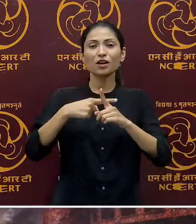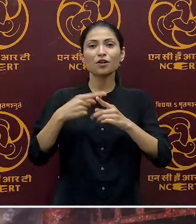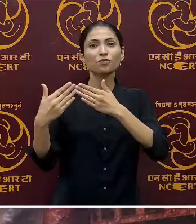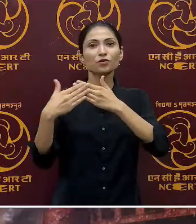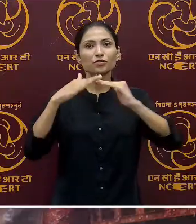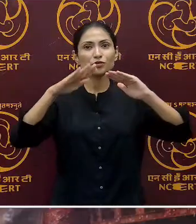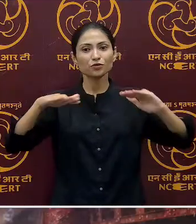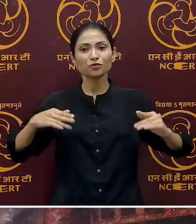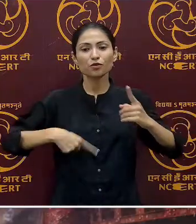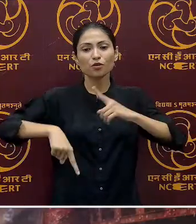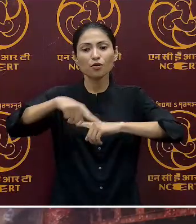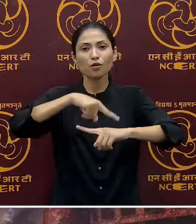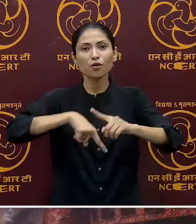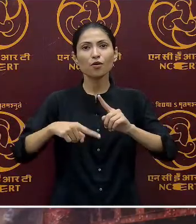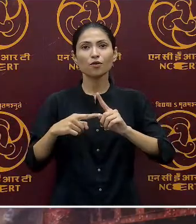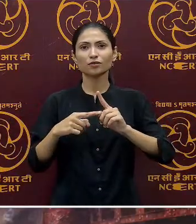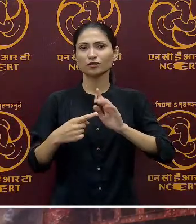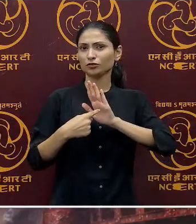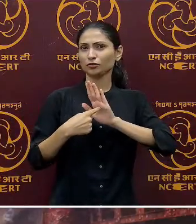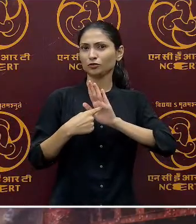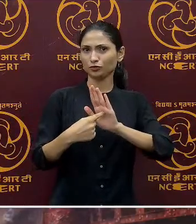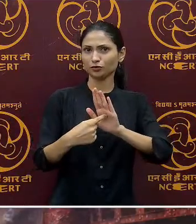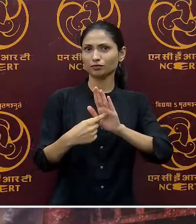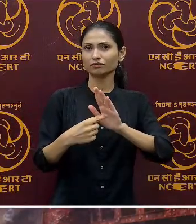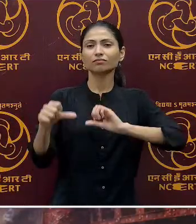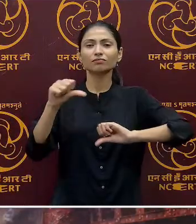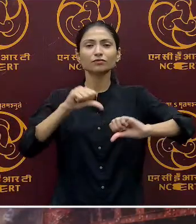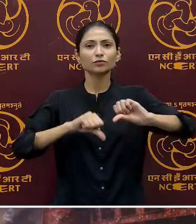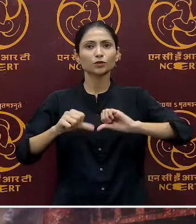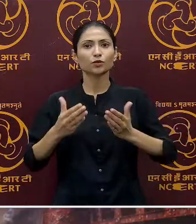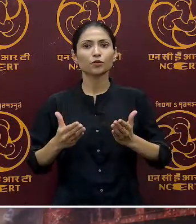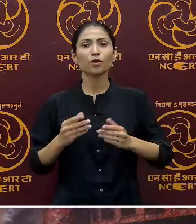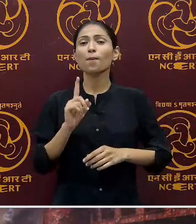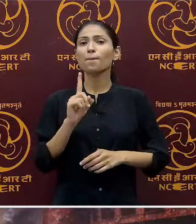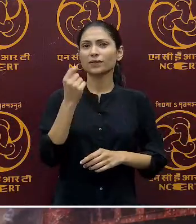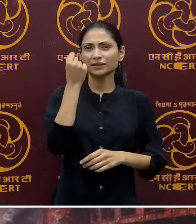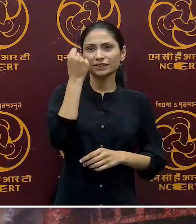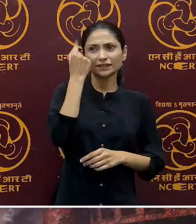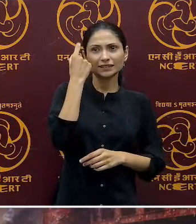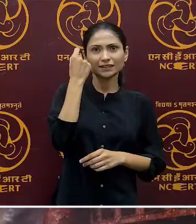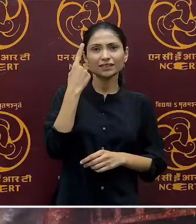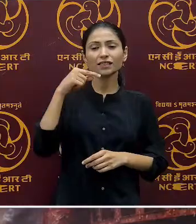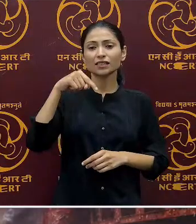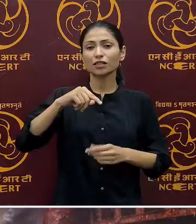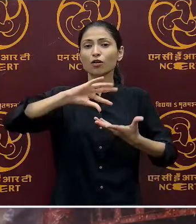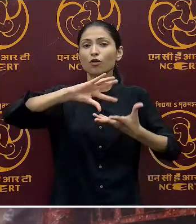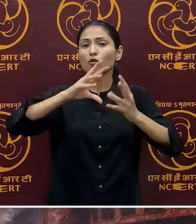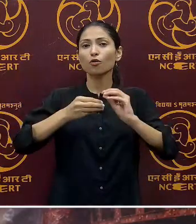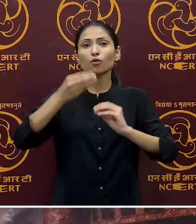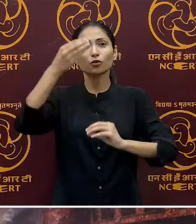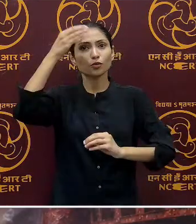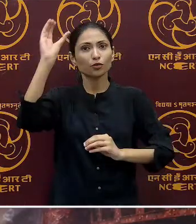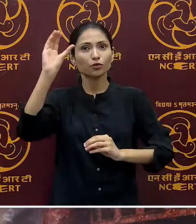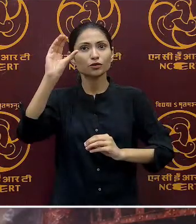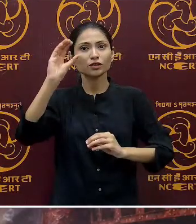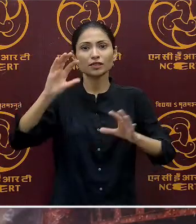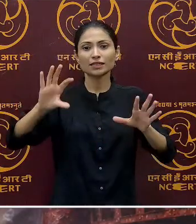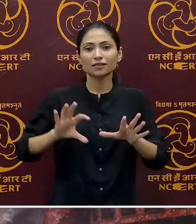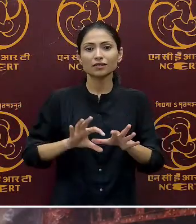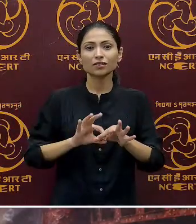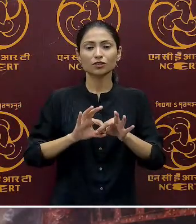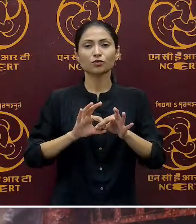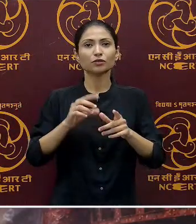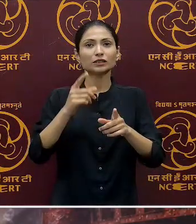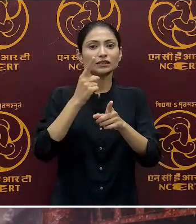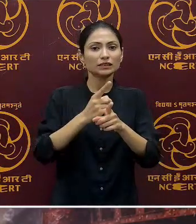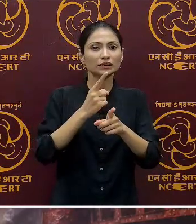this demonstration, but do you think that this entire concept is important to teachers as well, and